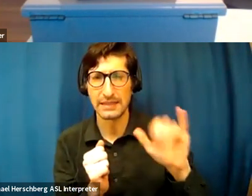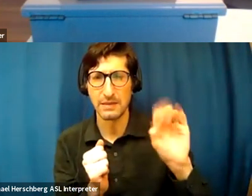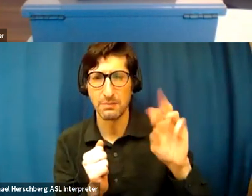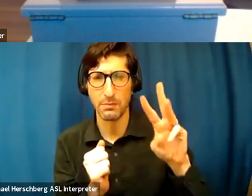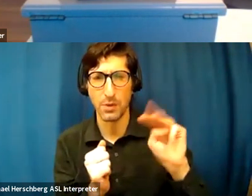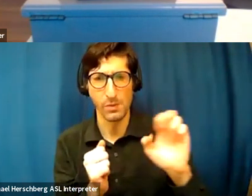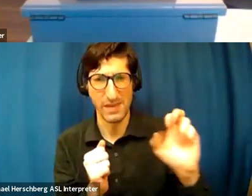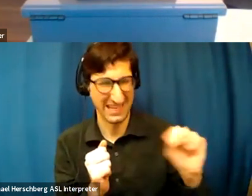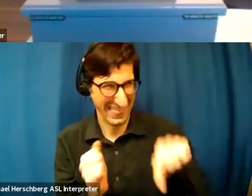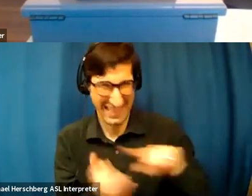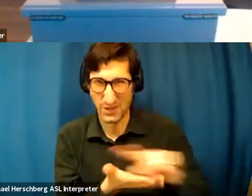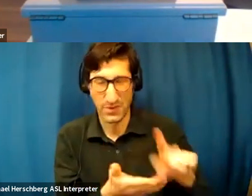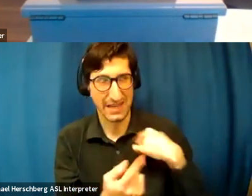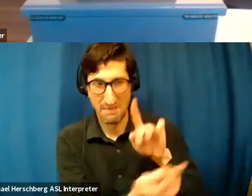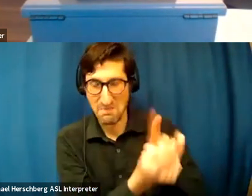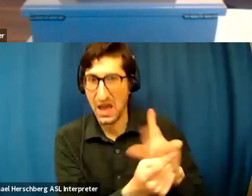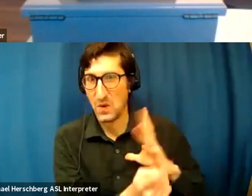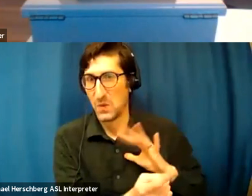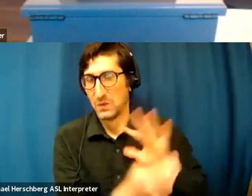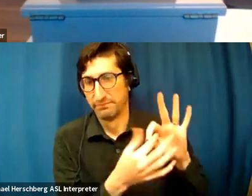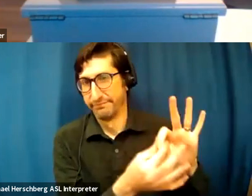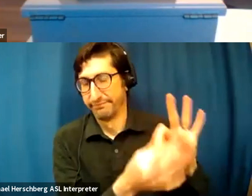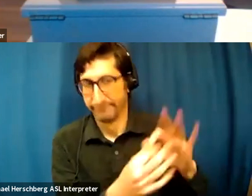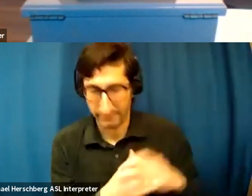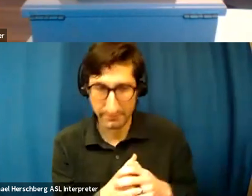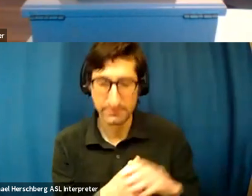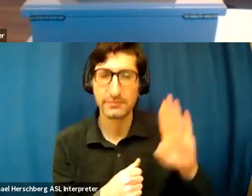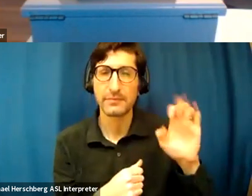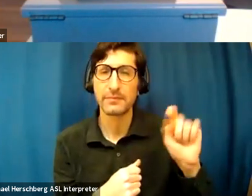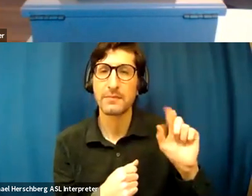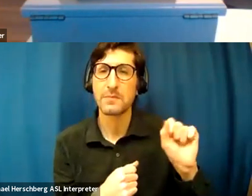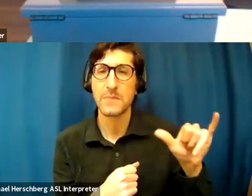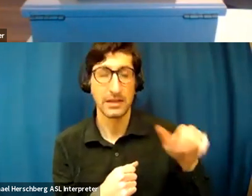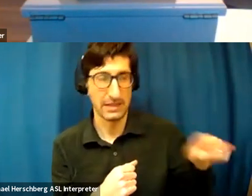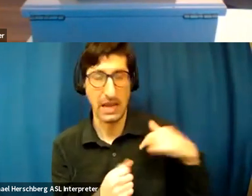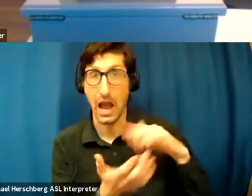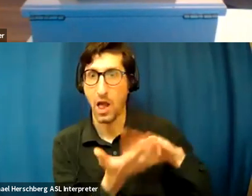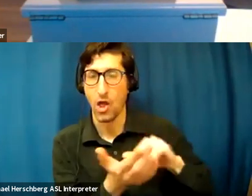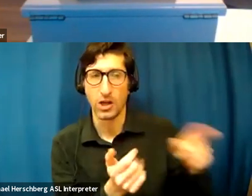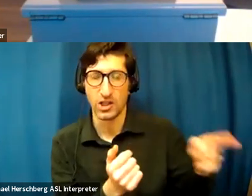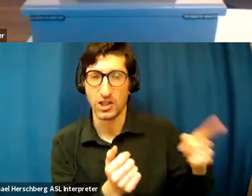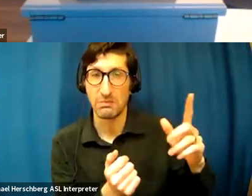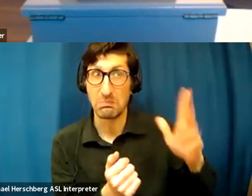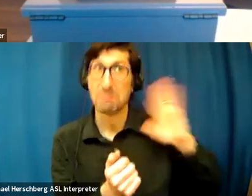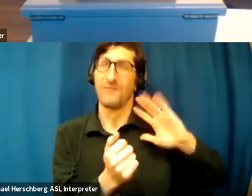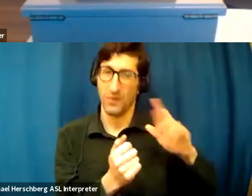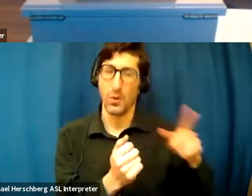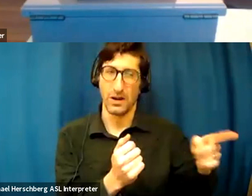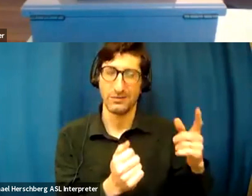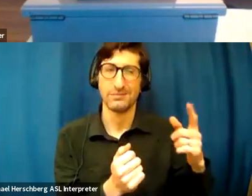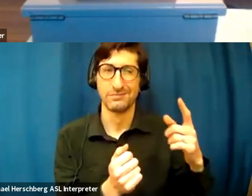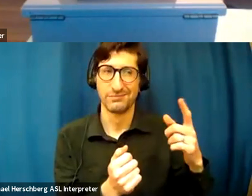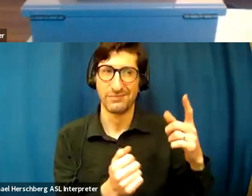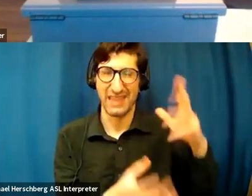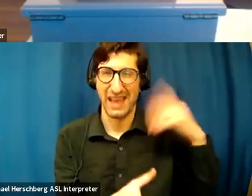week. Betsy, I learned, is one of the four, or was one of the four restorative